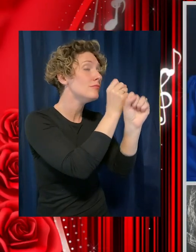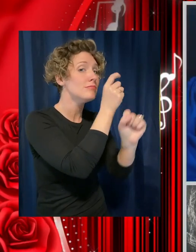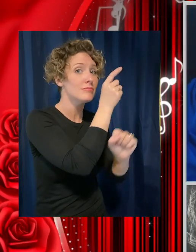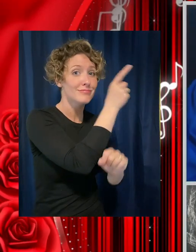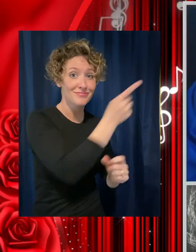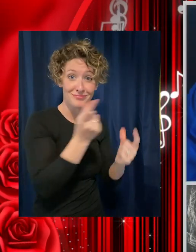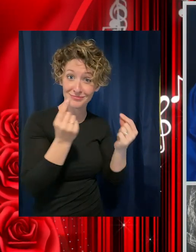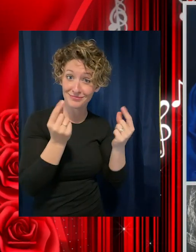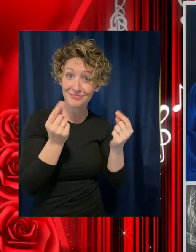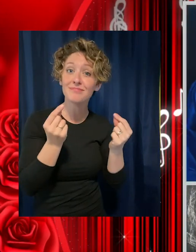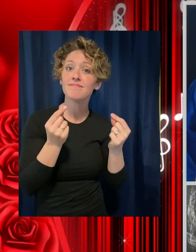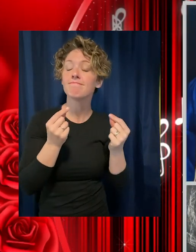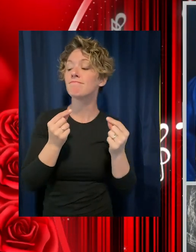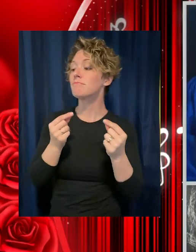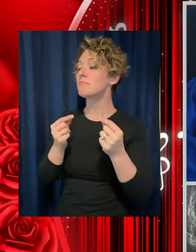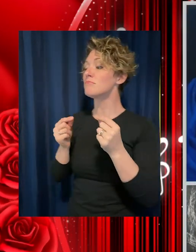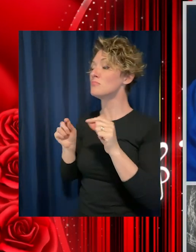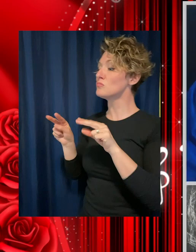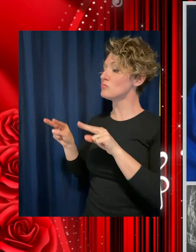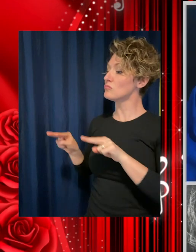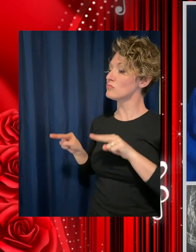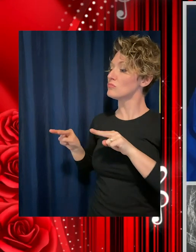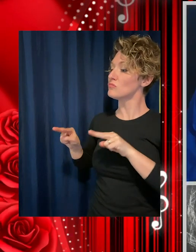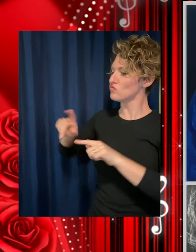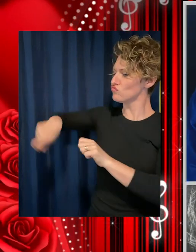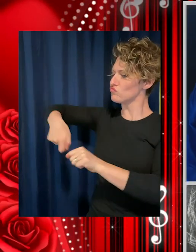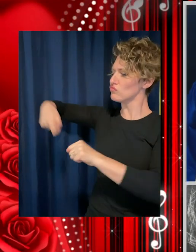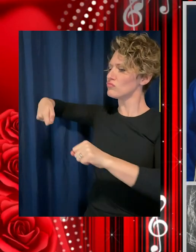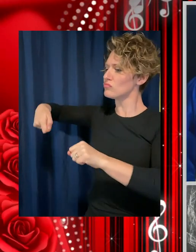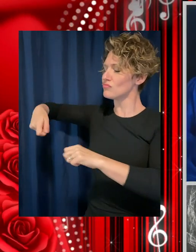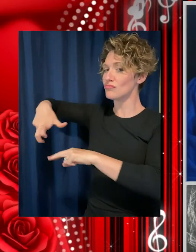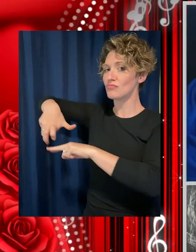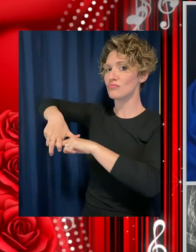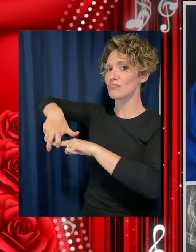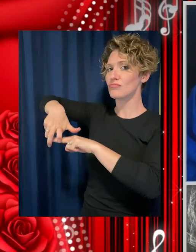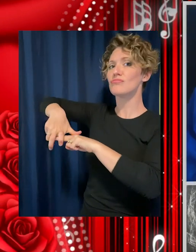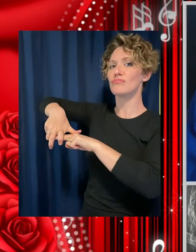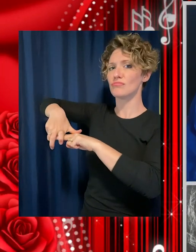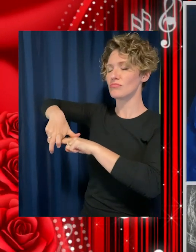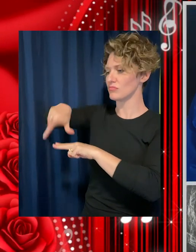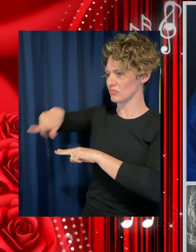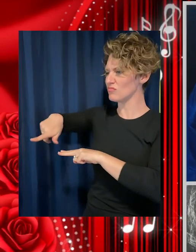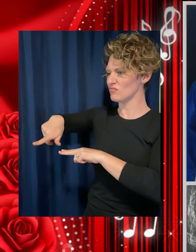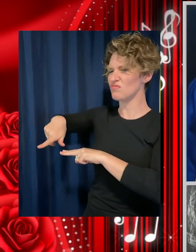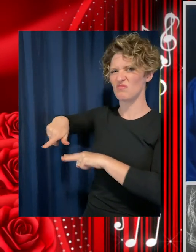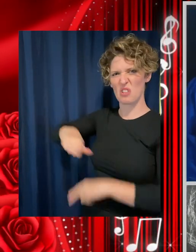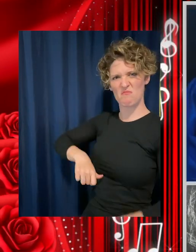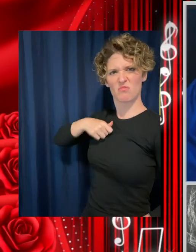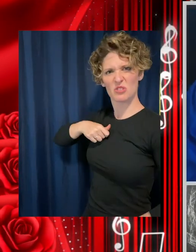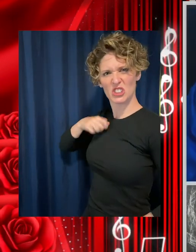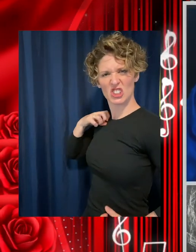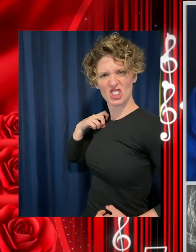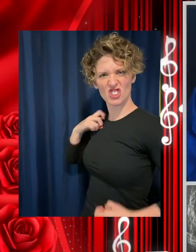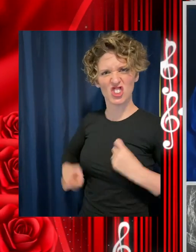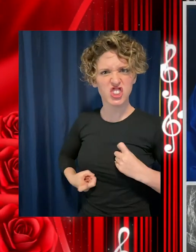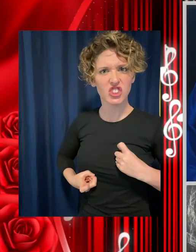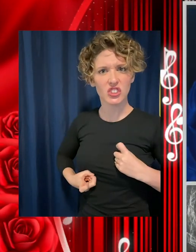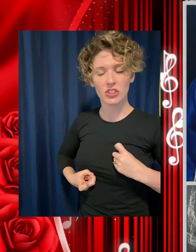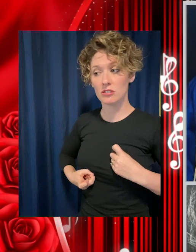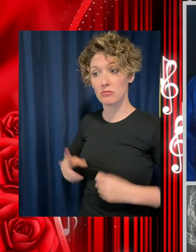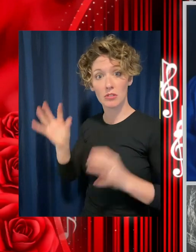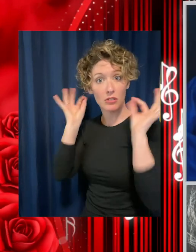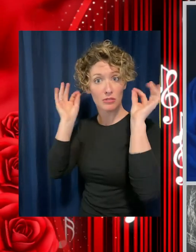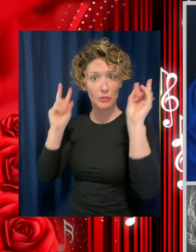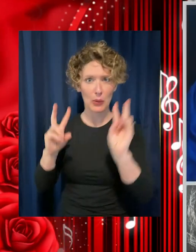She tied you to your kitchen chair, she broke your throne, she cut your